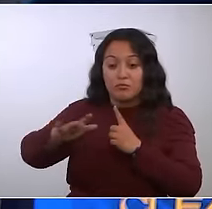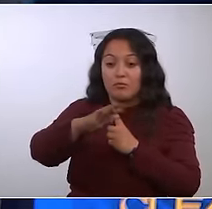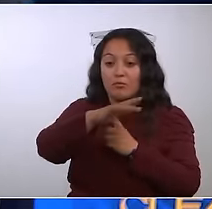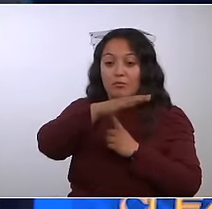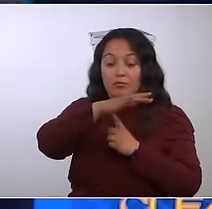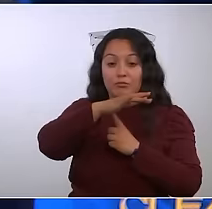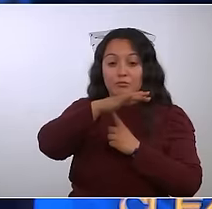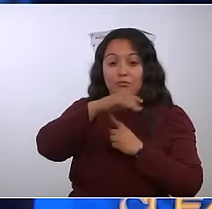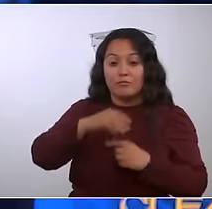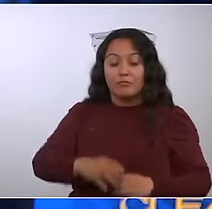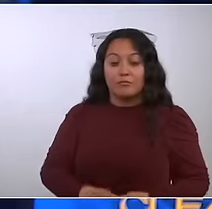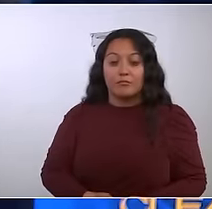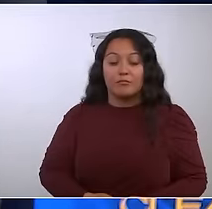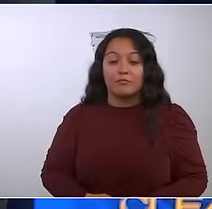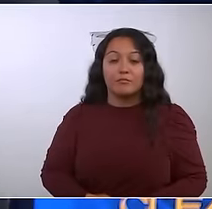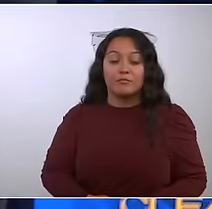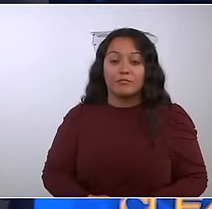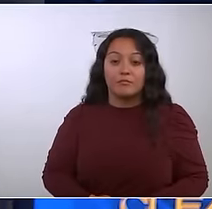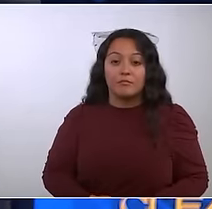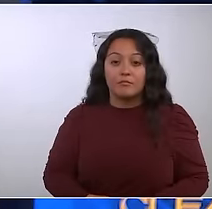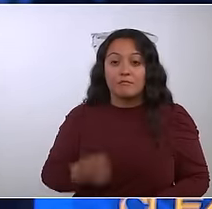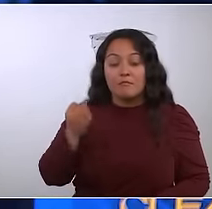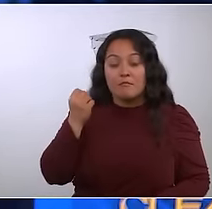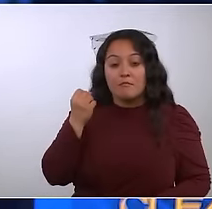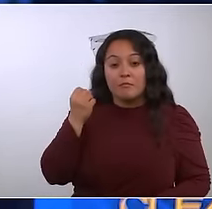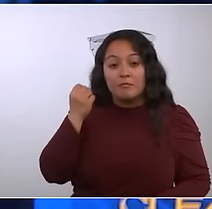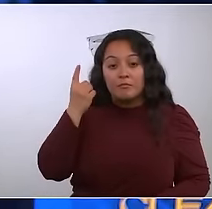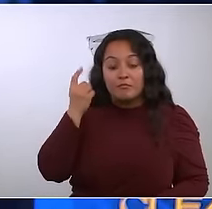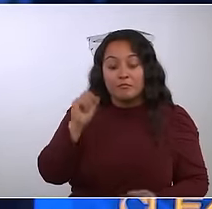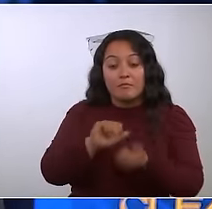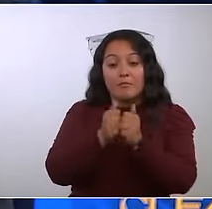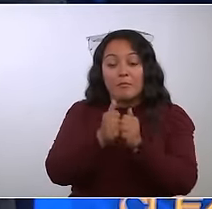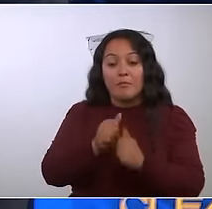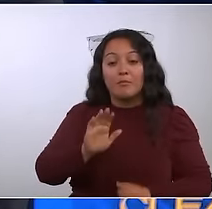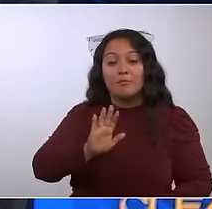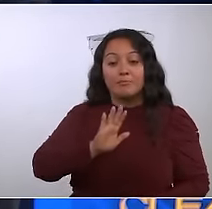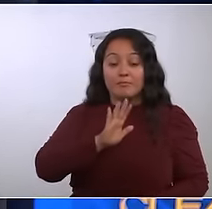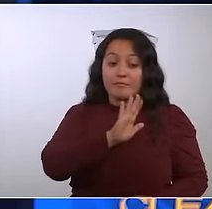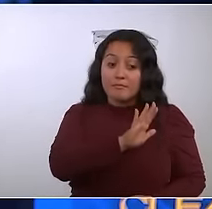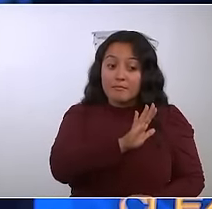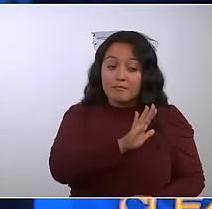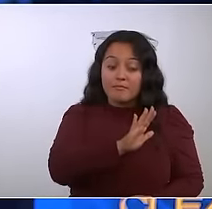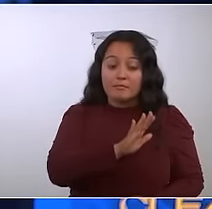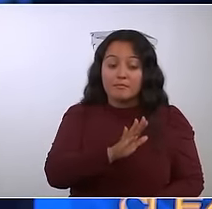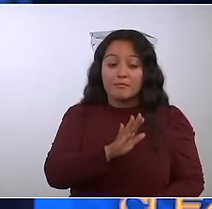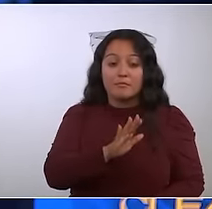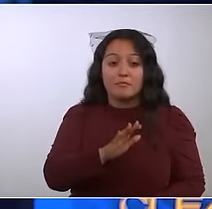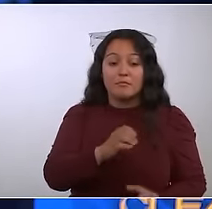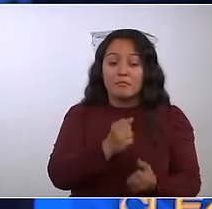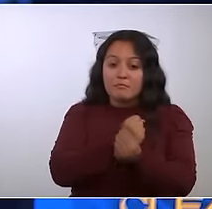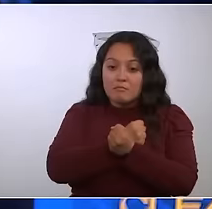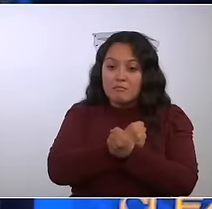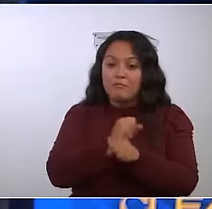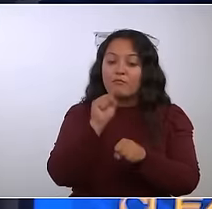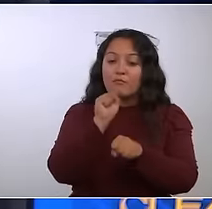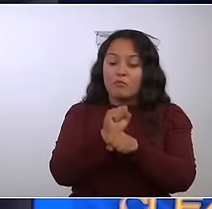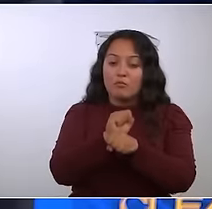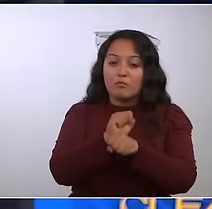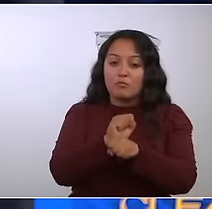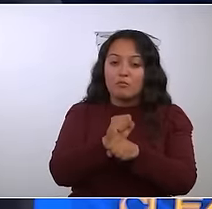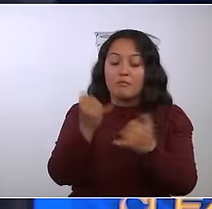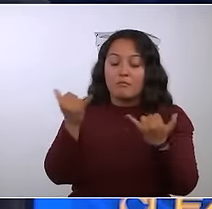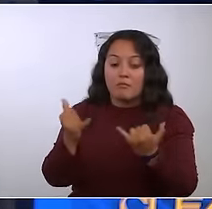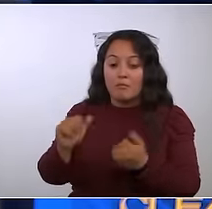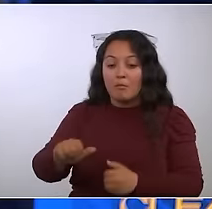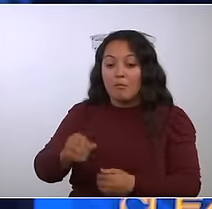and started letting his understanding and passion transmit to others. Y dejó que su entendimiento y pasión se transmitiera a otros. Verse 17